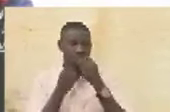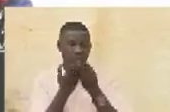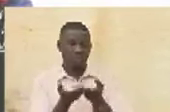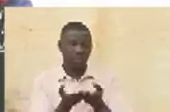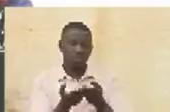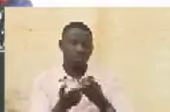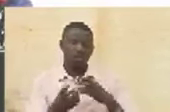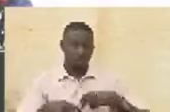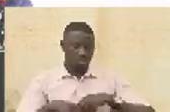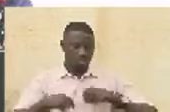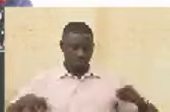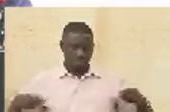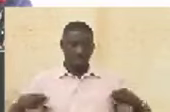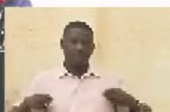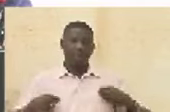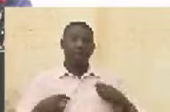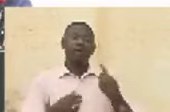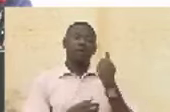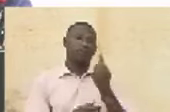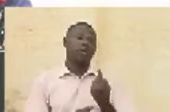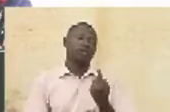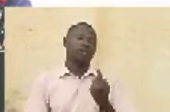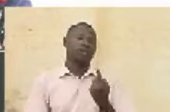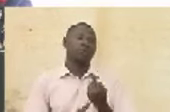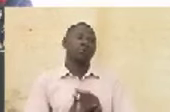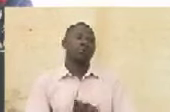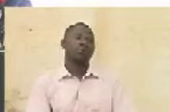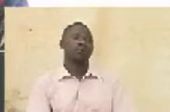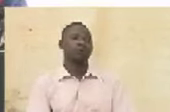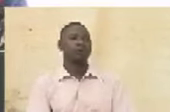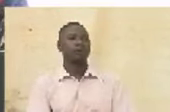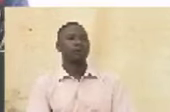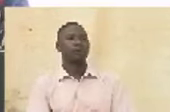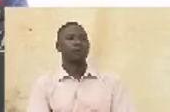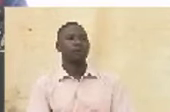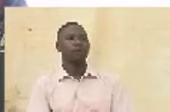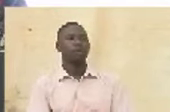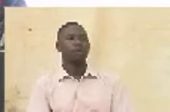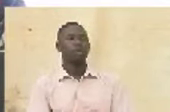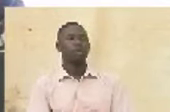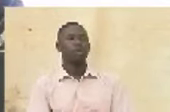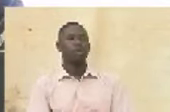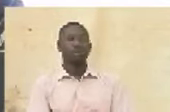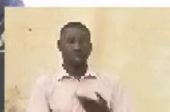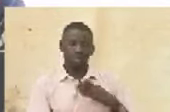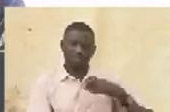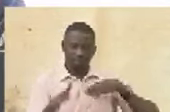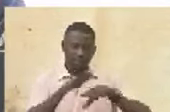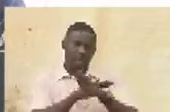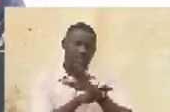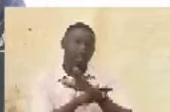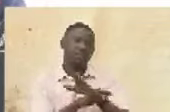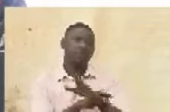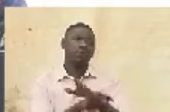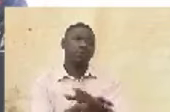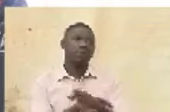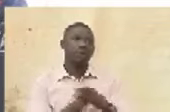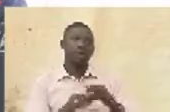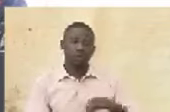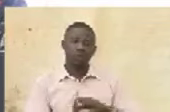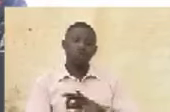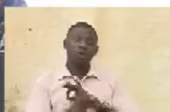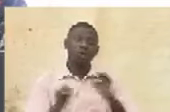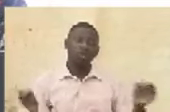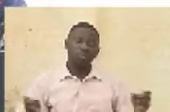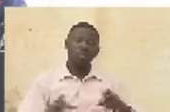garment first. Ya fo mole janko e gele santo gele fani santo ko ni ko bondi le. Then you enter in. Ina na dun kono to. And you remove the